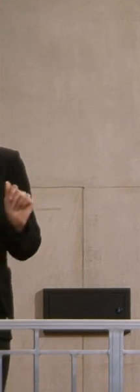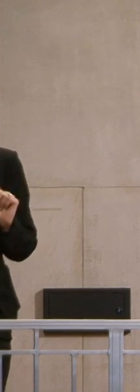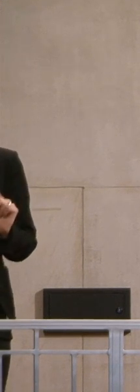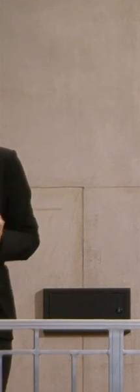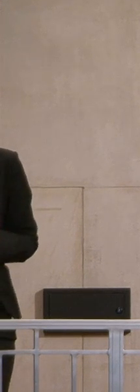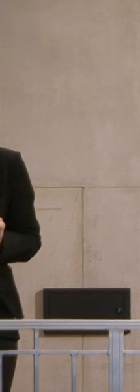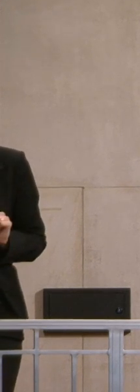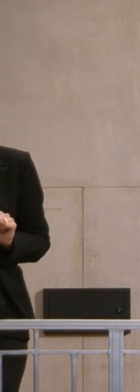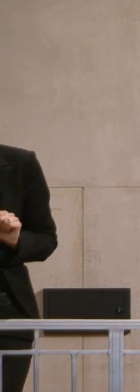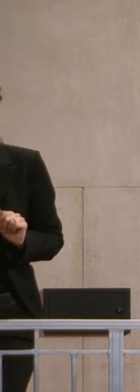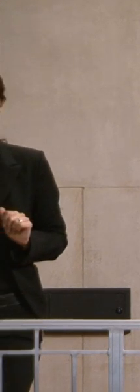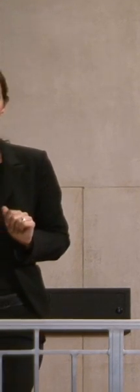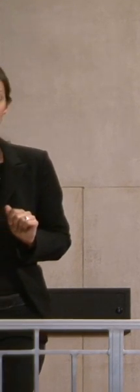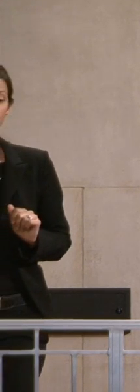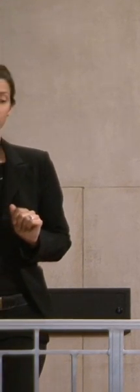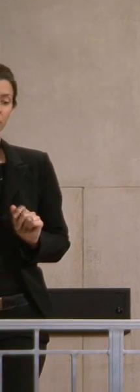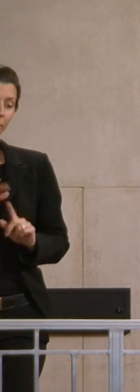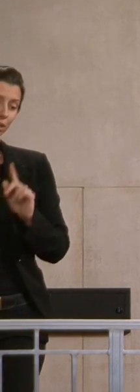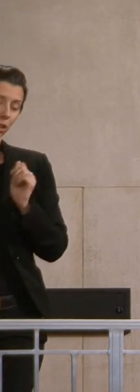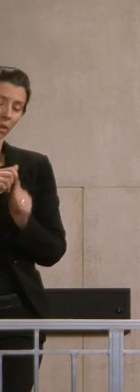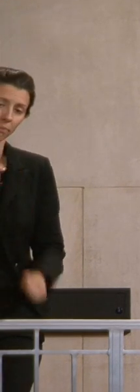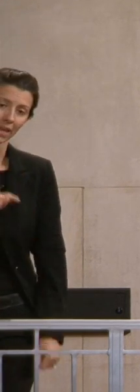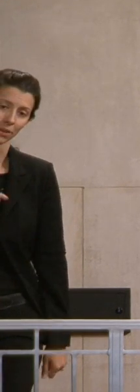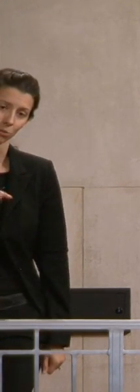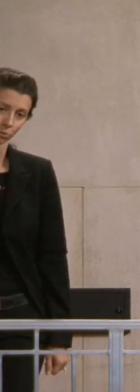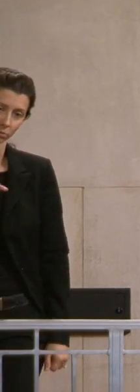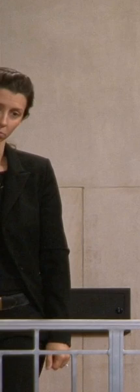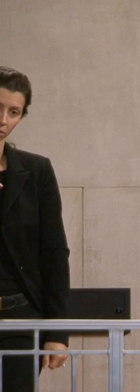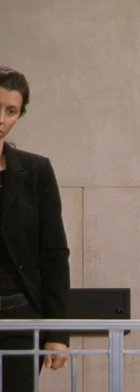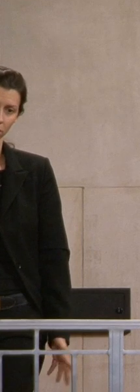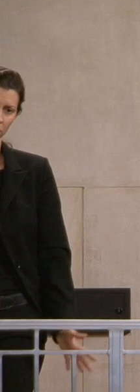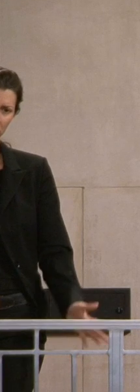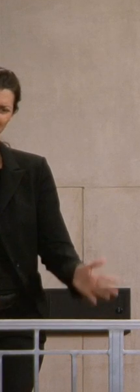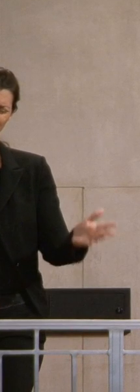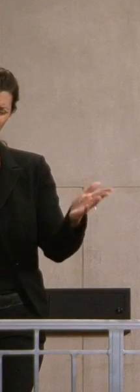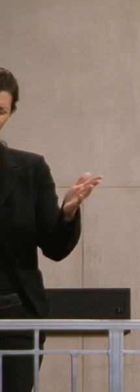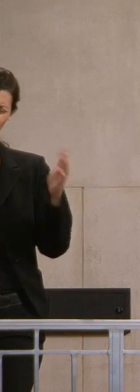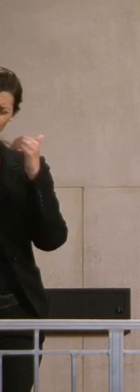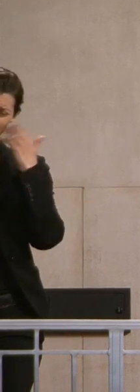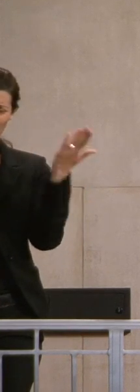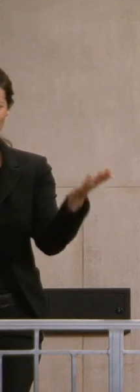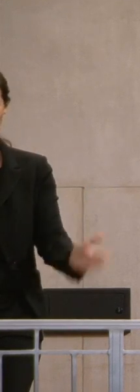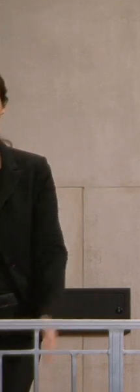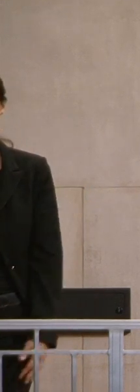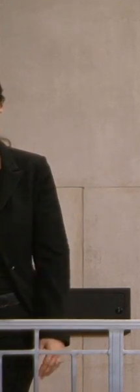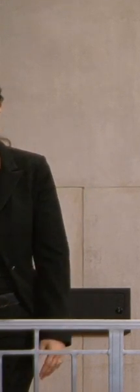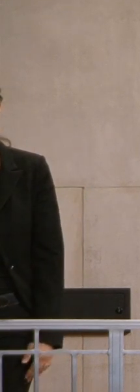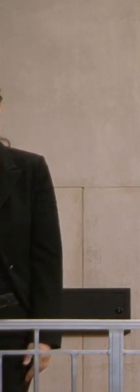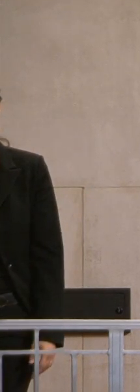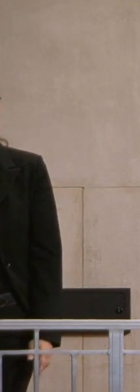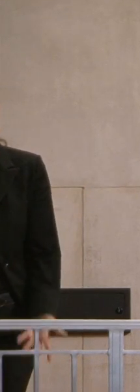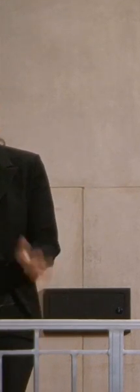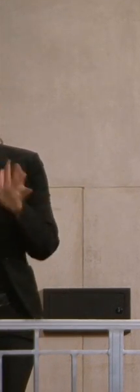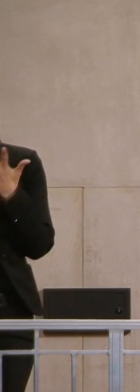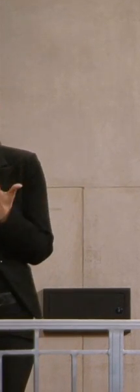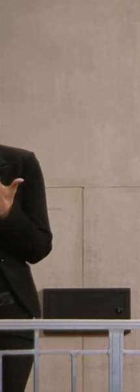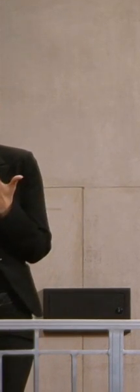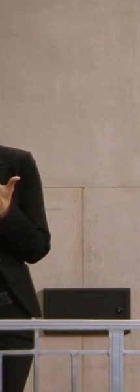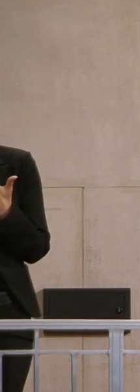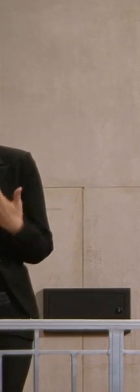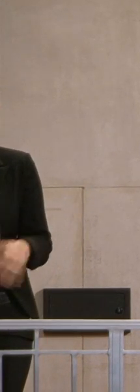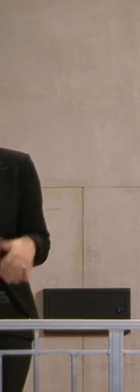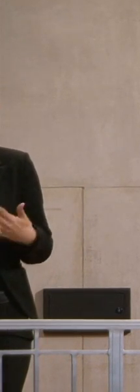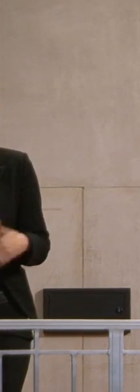the degrading focus on bathrooms, have been so shaming and so dispiriting, and frankly at times even